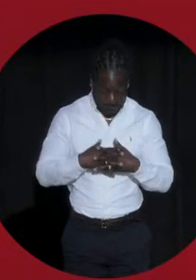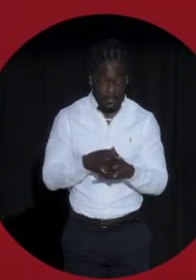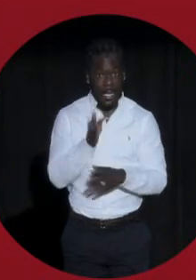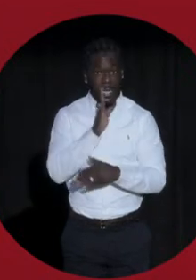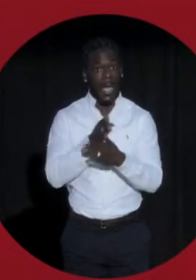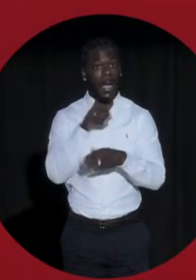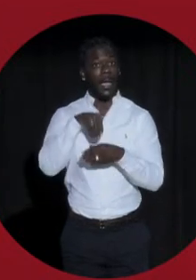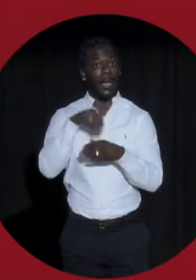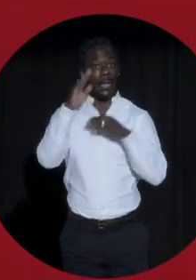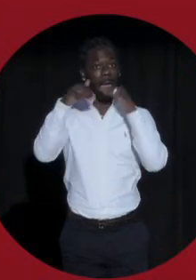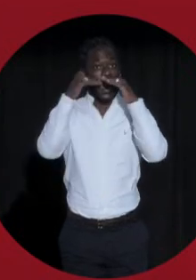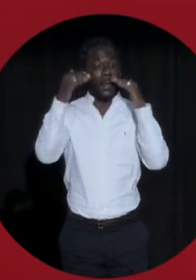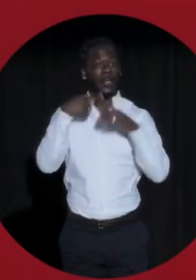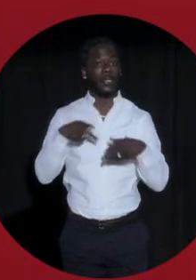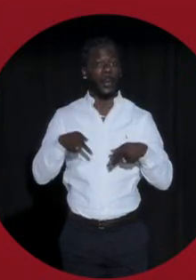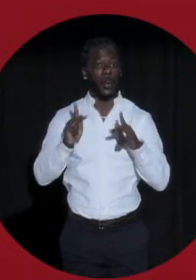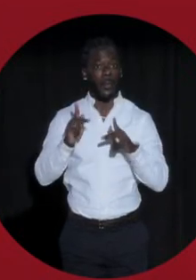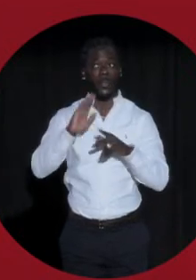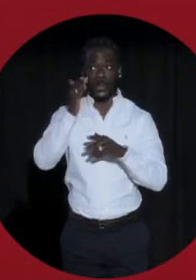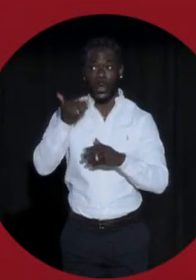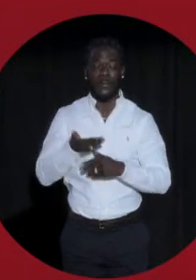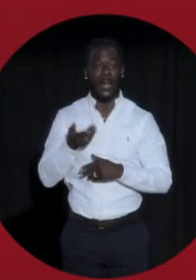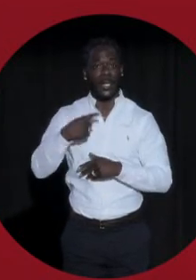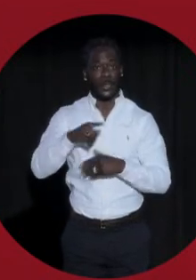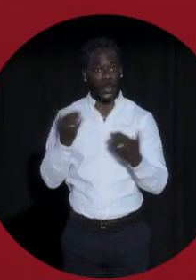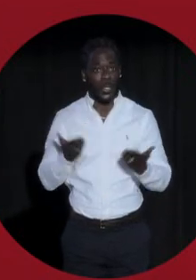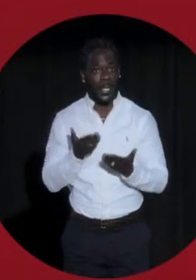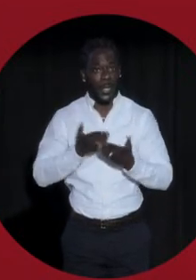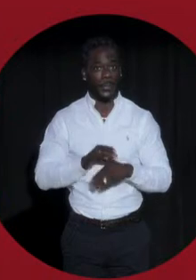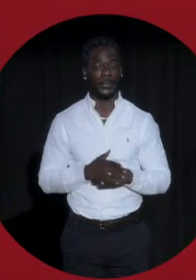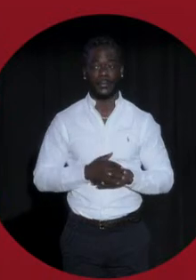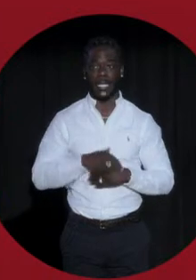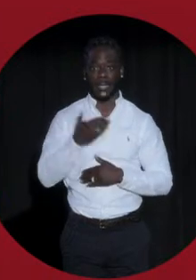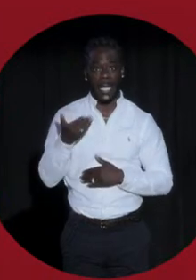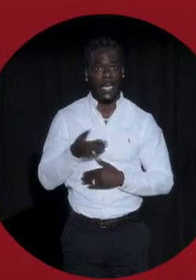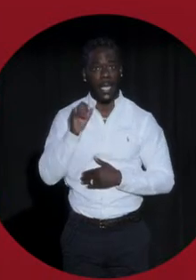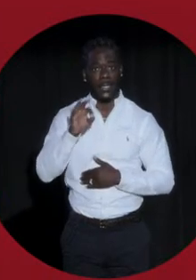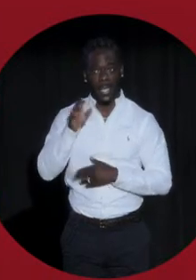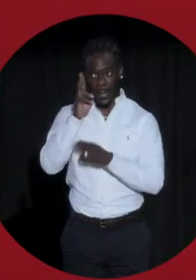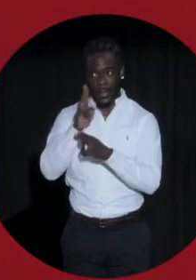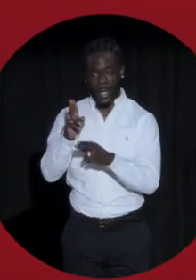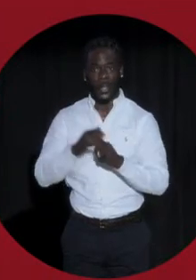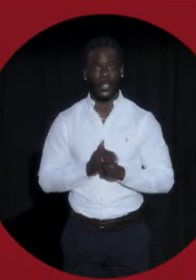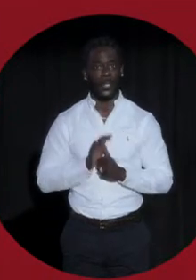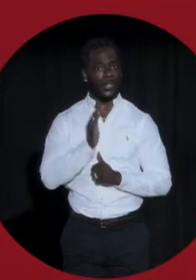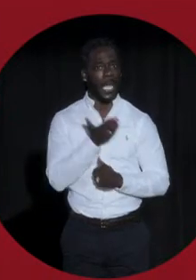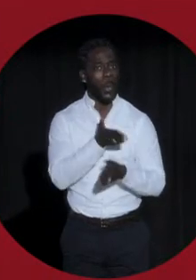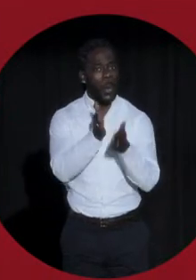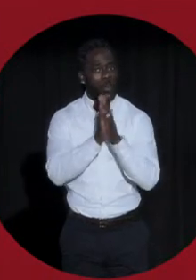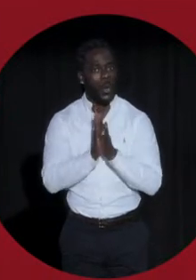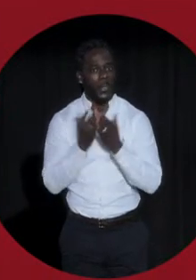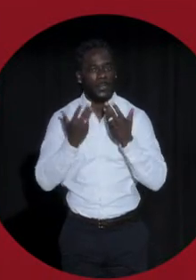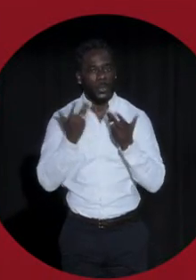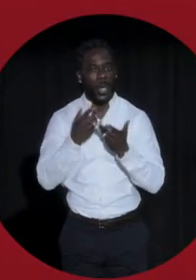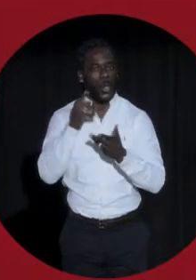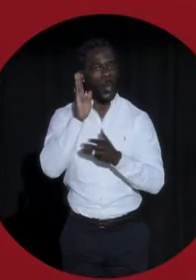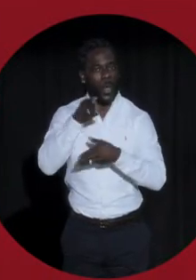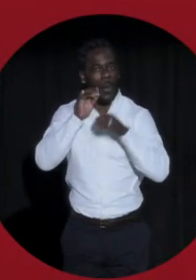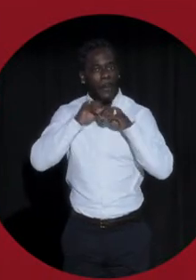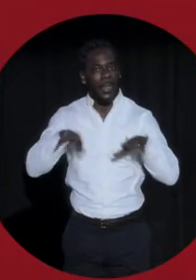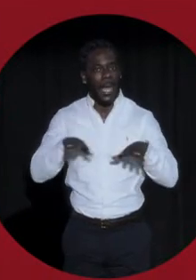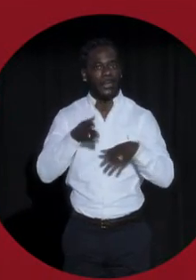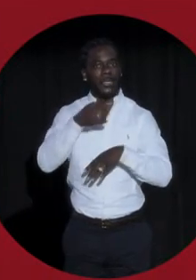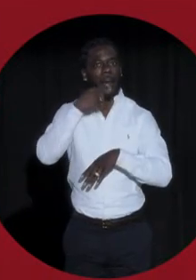privilege to invite you here as the guest of honor. It is our request that you will bless public